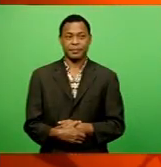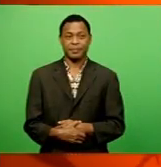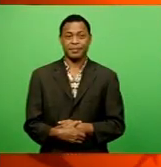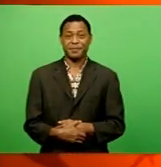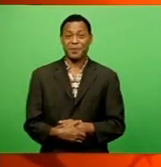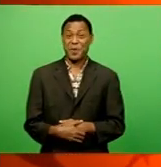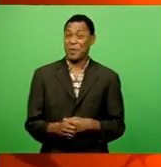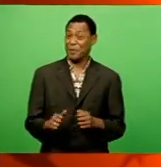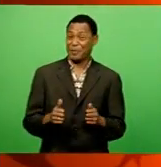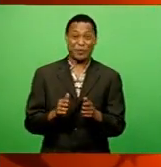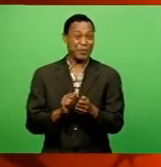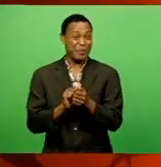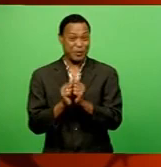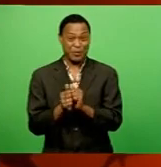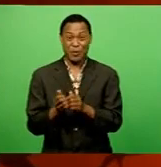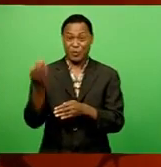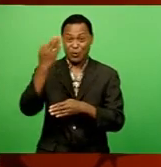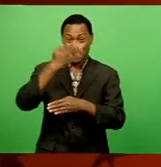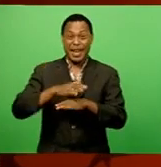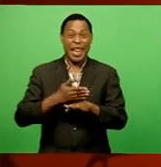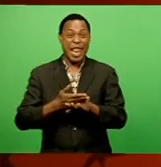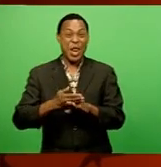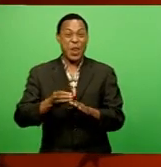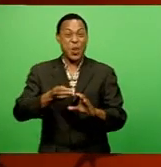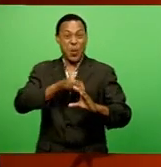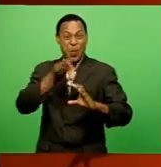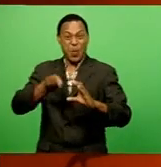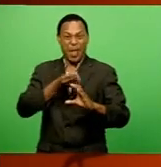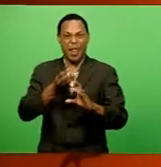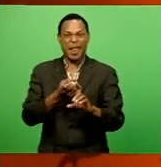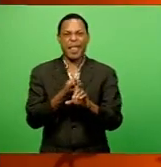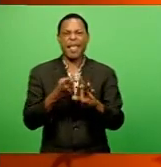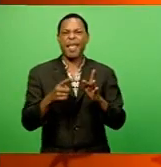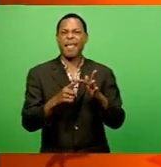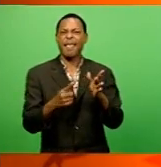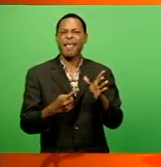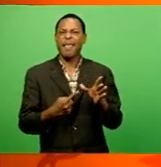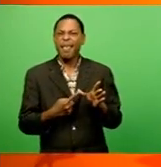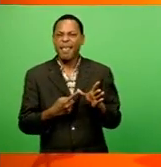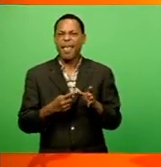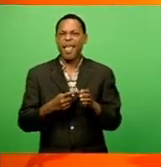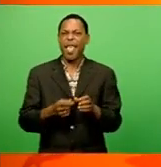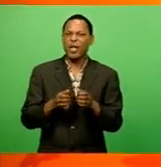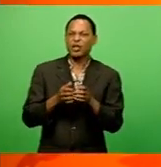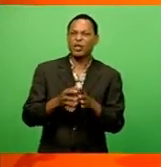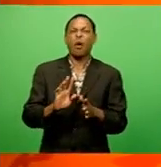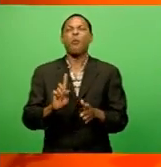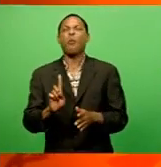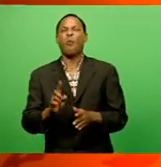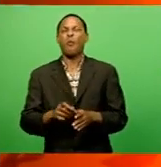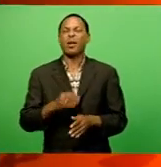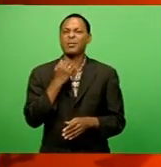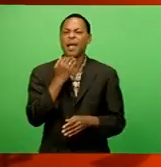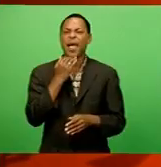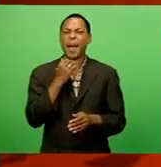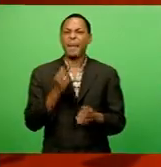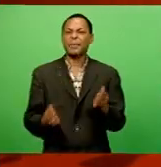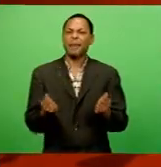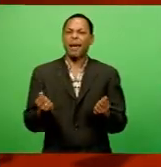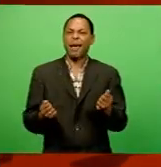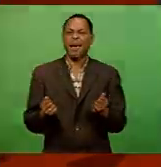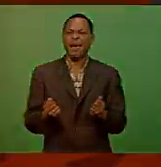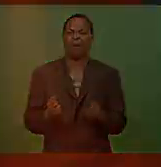That's it from sports tonight. In new media, Kia shares shoot up on reports of link to Apple Car. Find out more after the